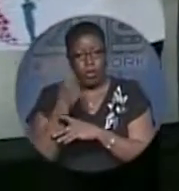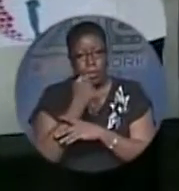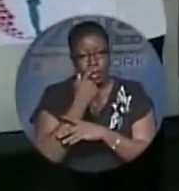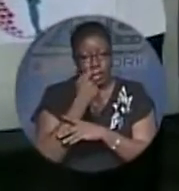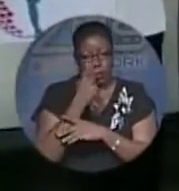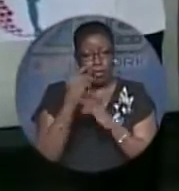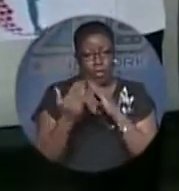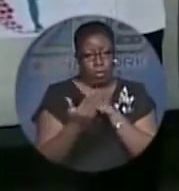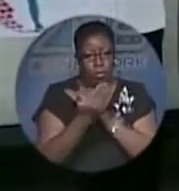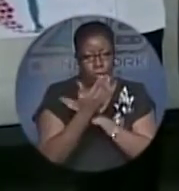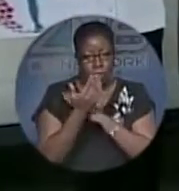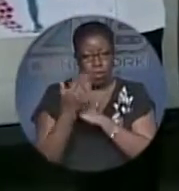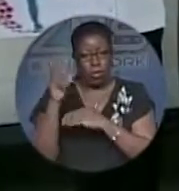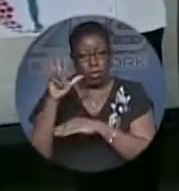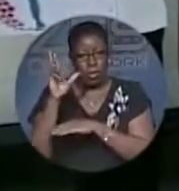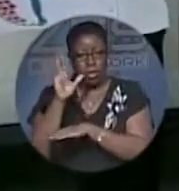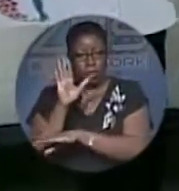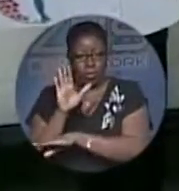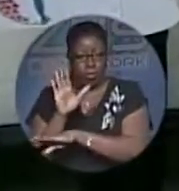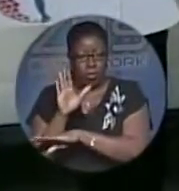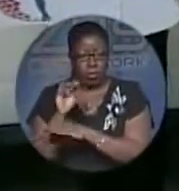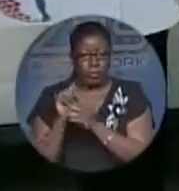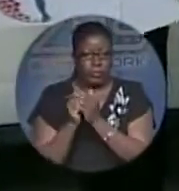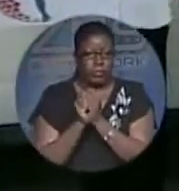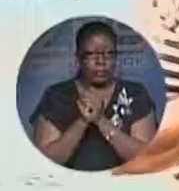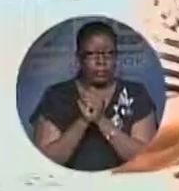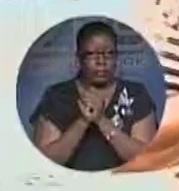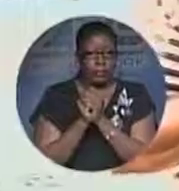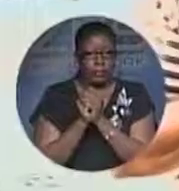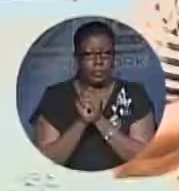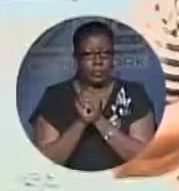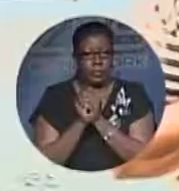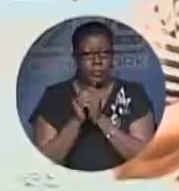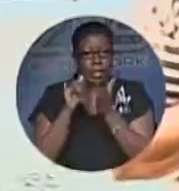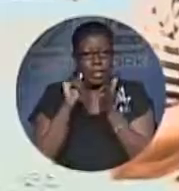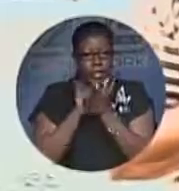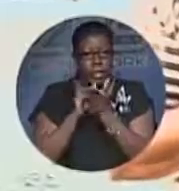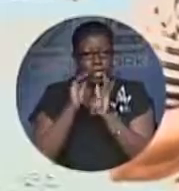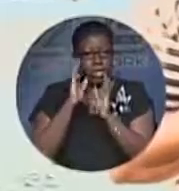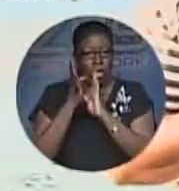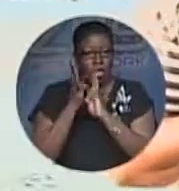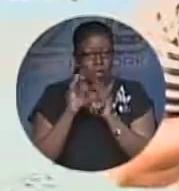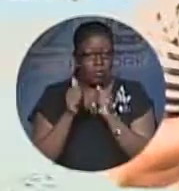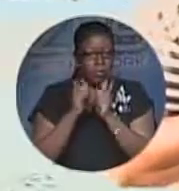p.m. Shakara Russell, ZNS Total Sports. Well, that's all the time for Sports Sunday. Once again, I'm Julian.